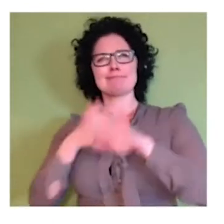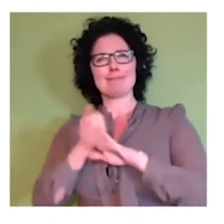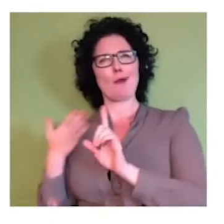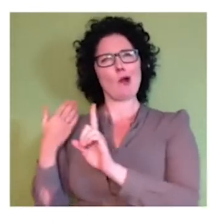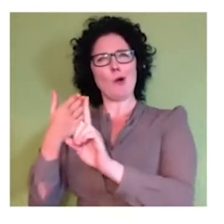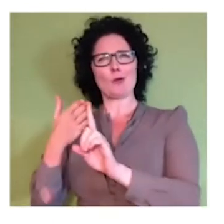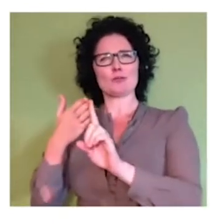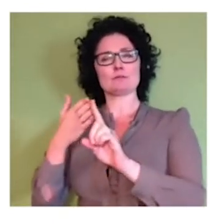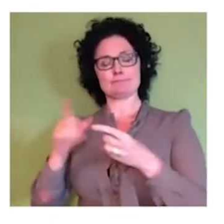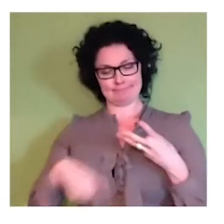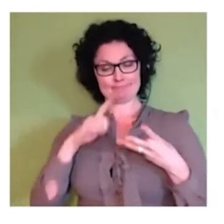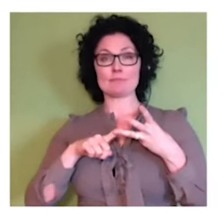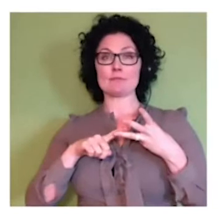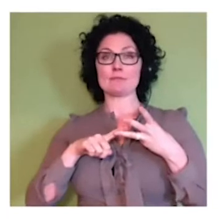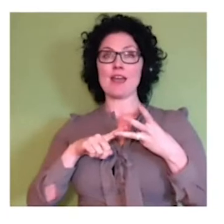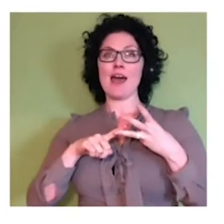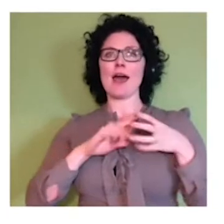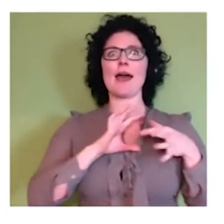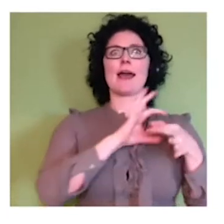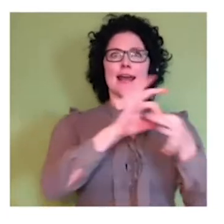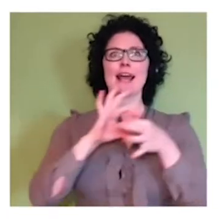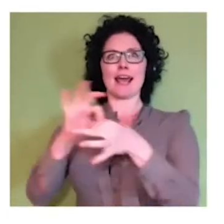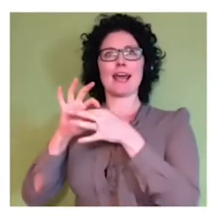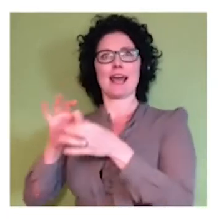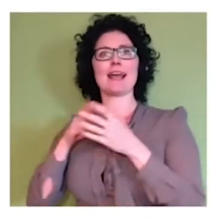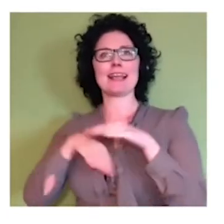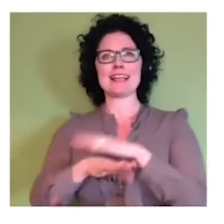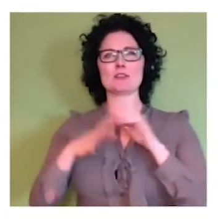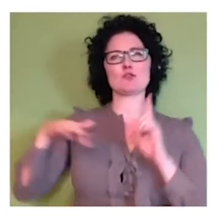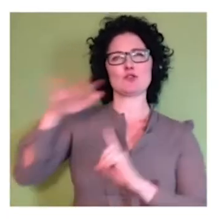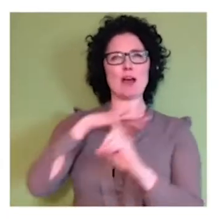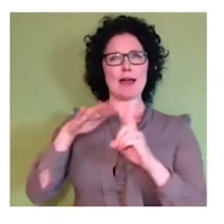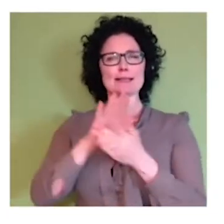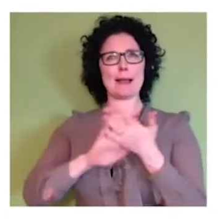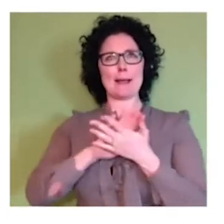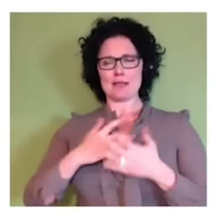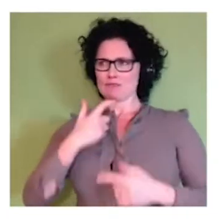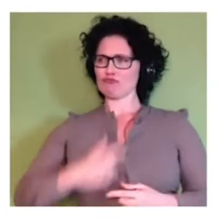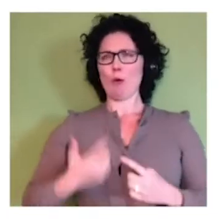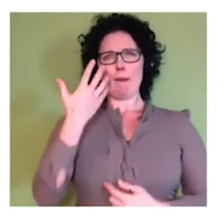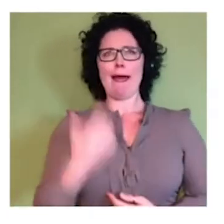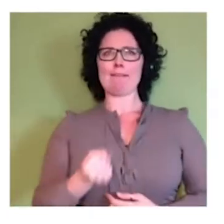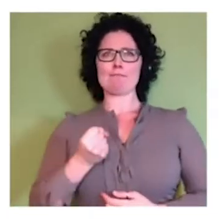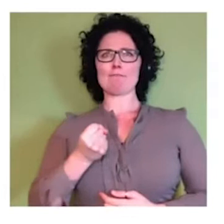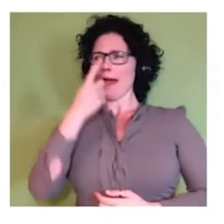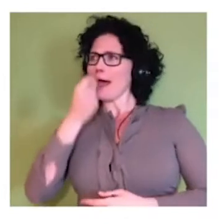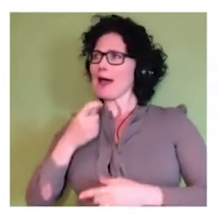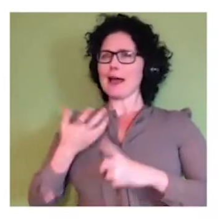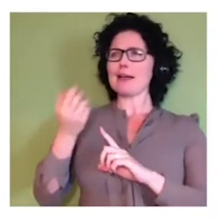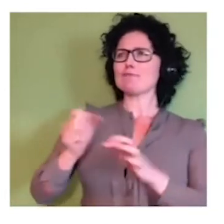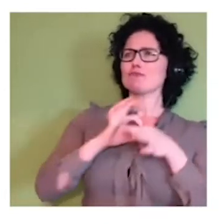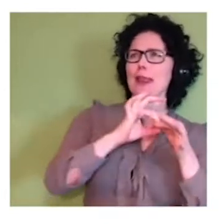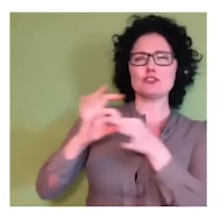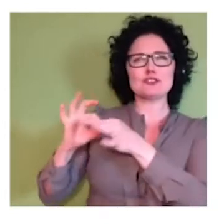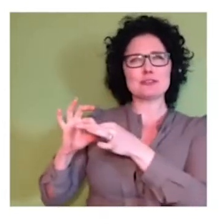so feeling that you have a role in society and you're able to make and maintain relationships. Looking at